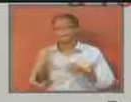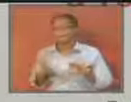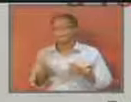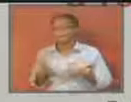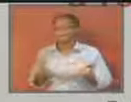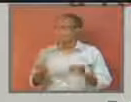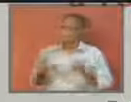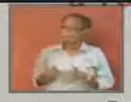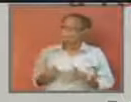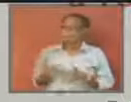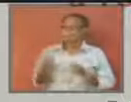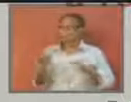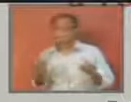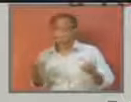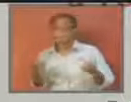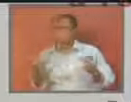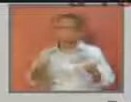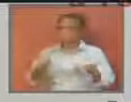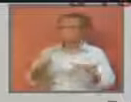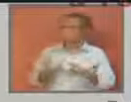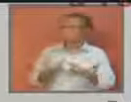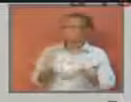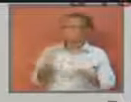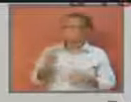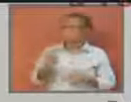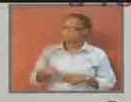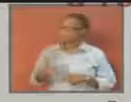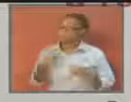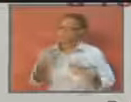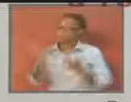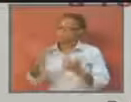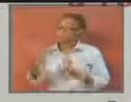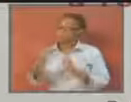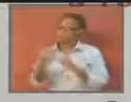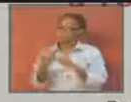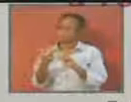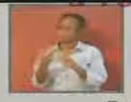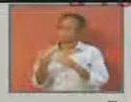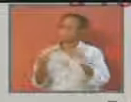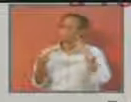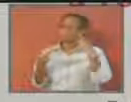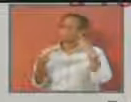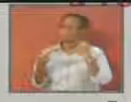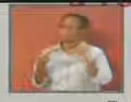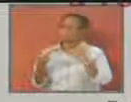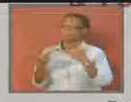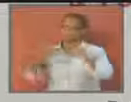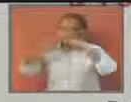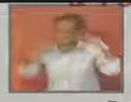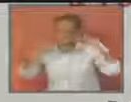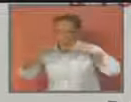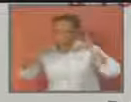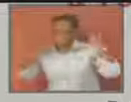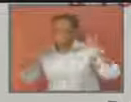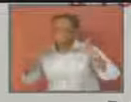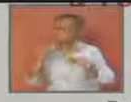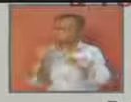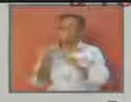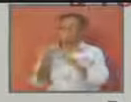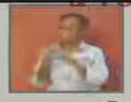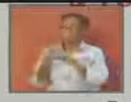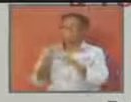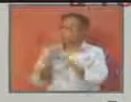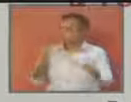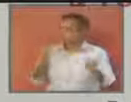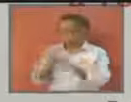to the vaccination site. Wear your mask at all times, social distance at all times, and make sure that you follow the rules set out by